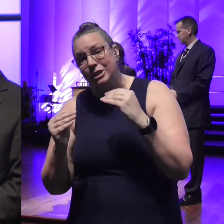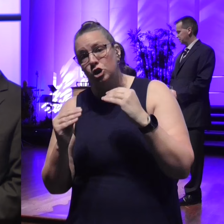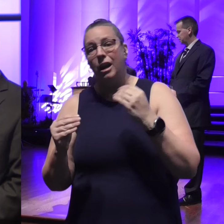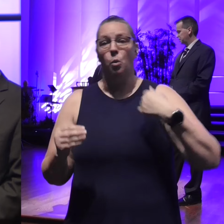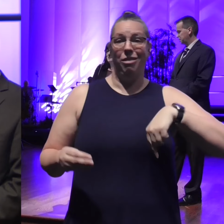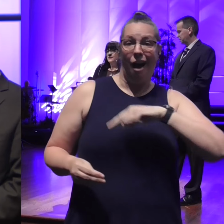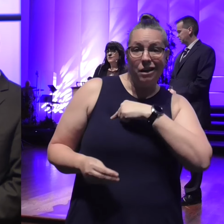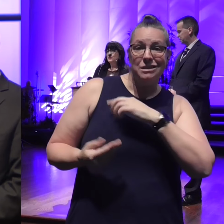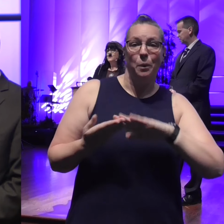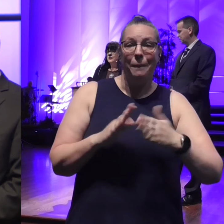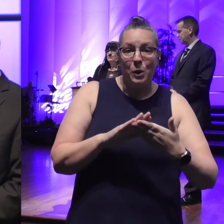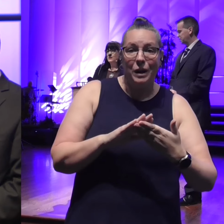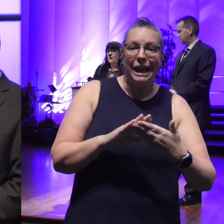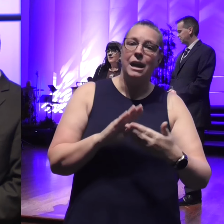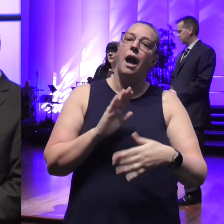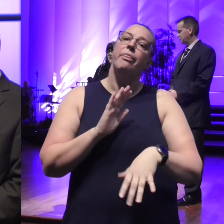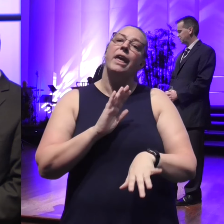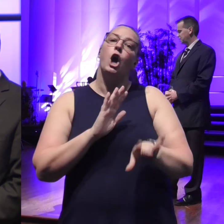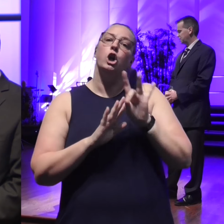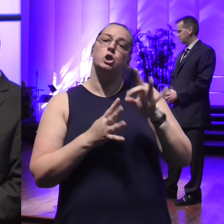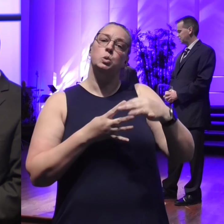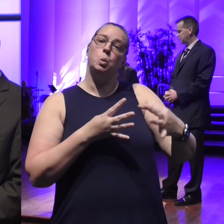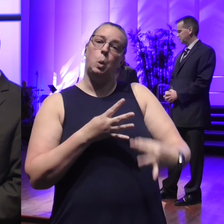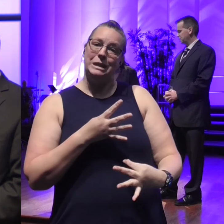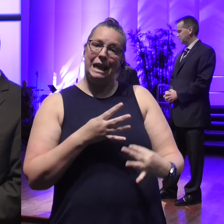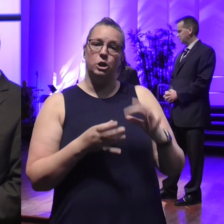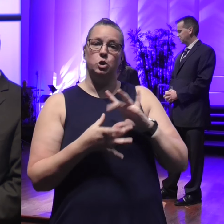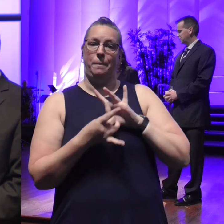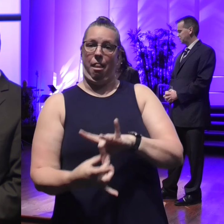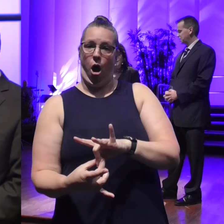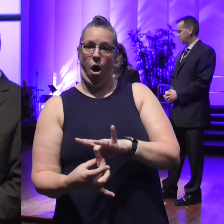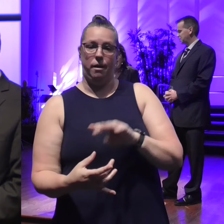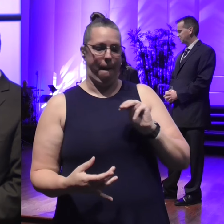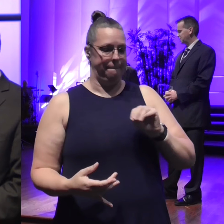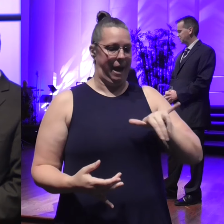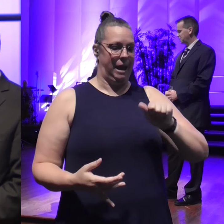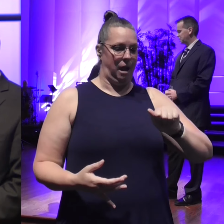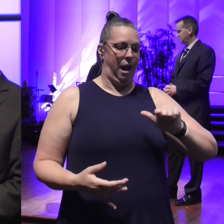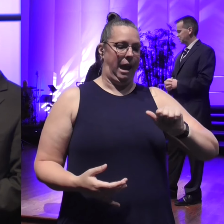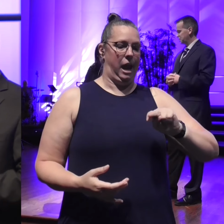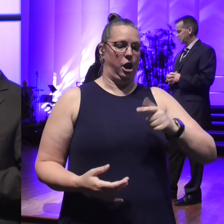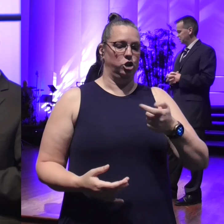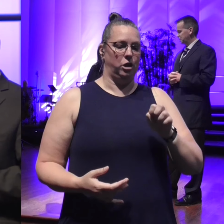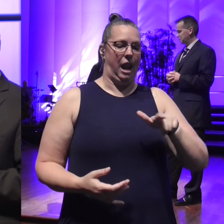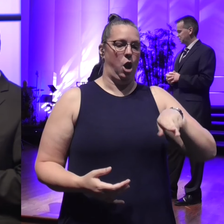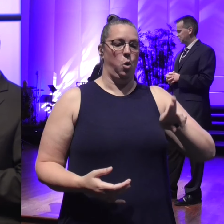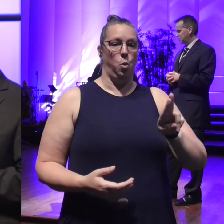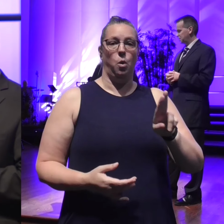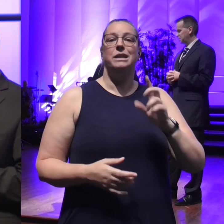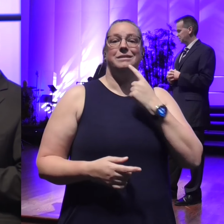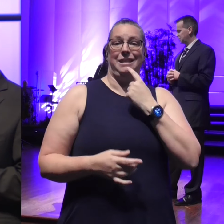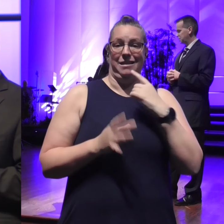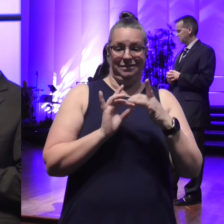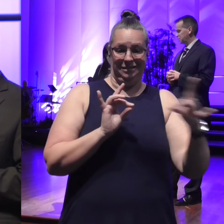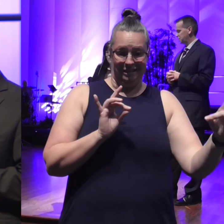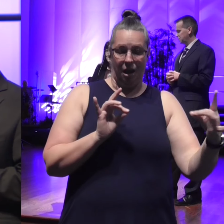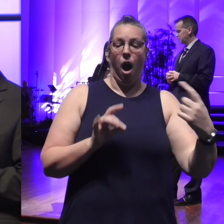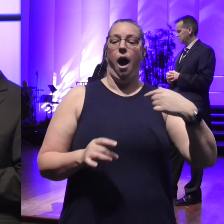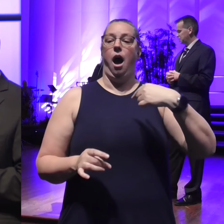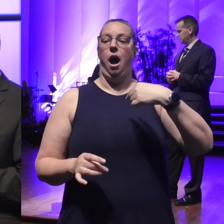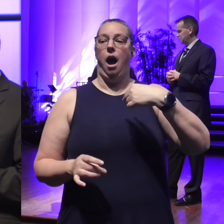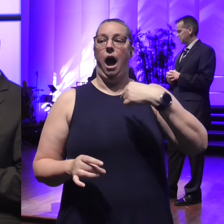community, that they're choosing to belong. And Maya Angelou says to us, I long as every human being to be at